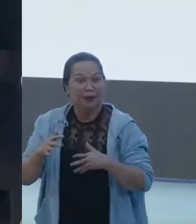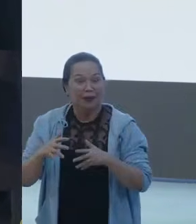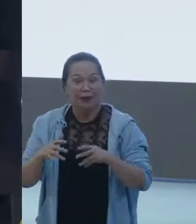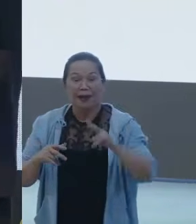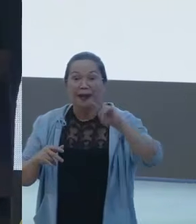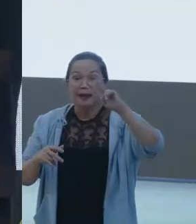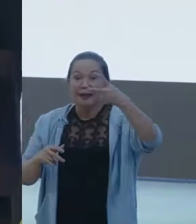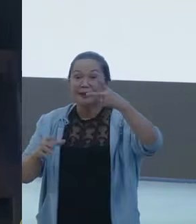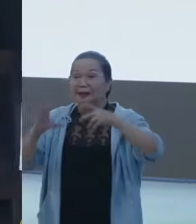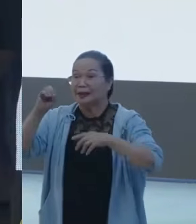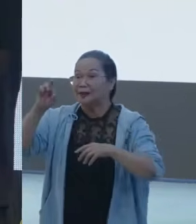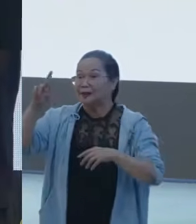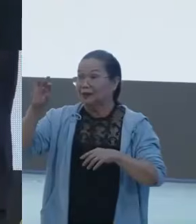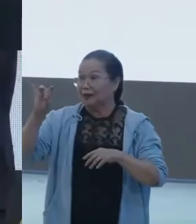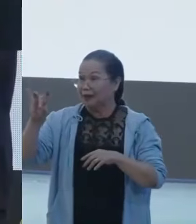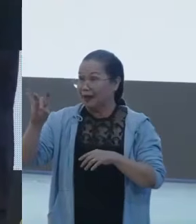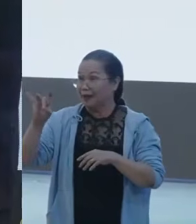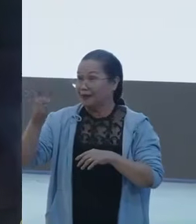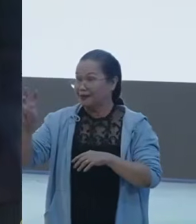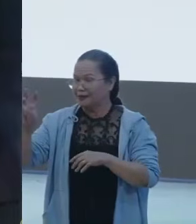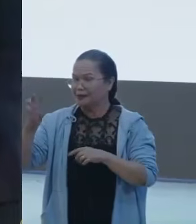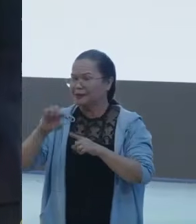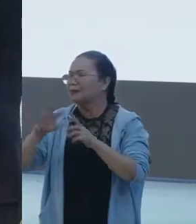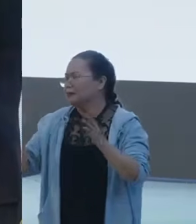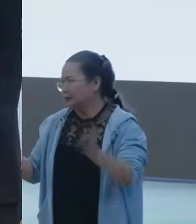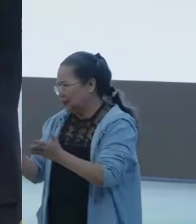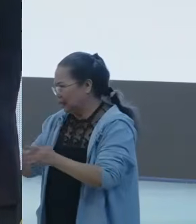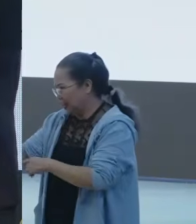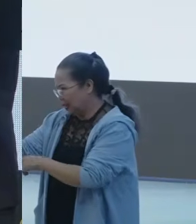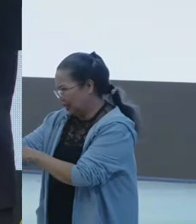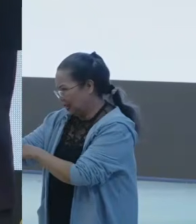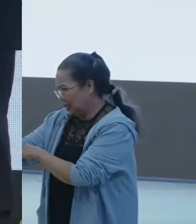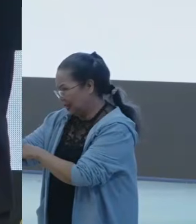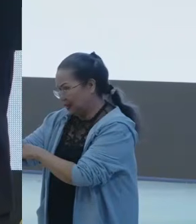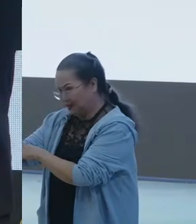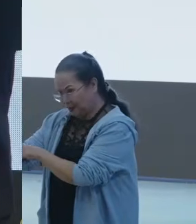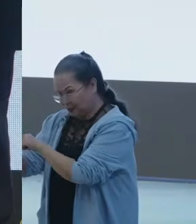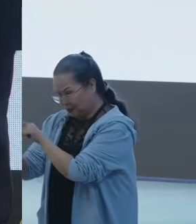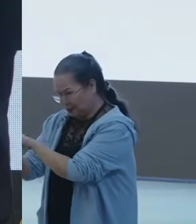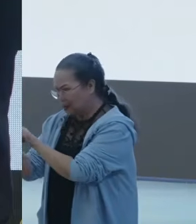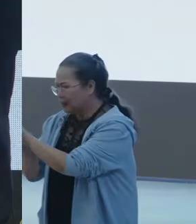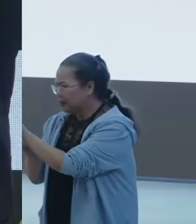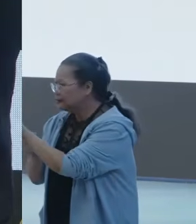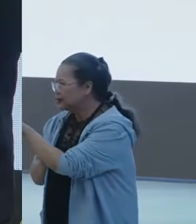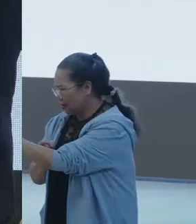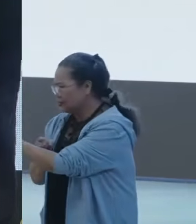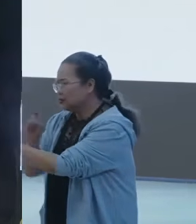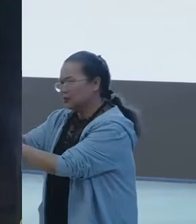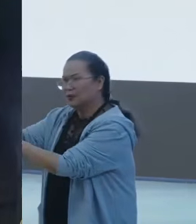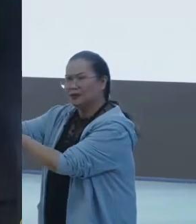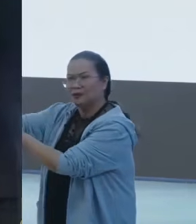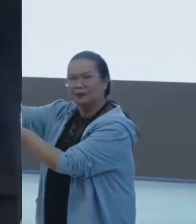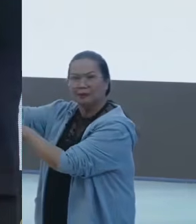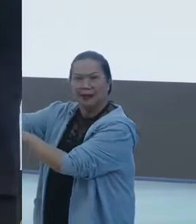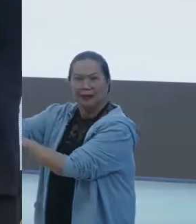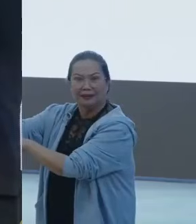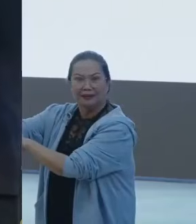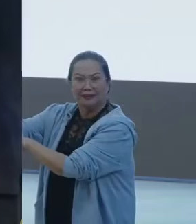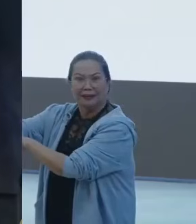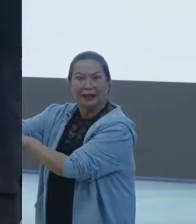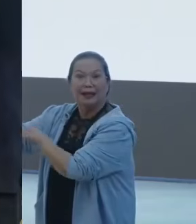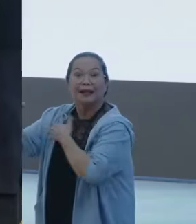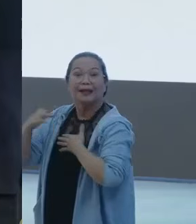2 Corinthians 8:6, accordingly we urge Titus, as he had started, so he should complete among you this act of